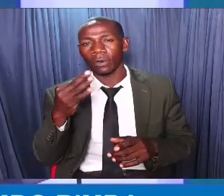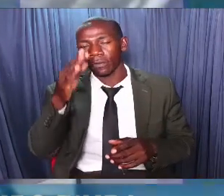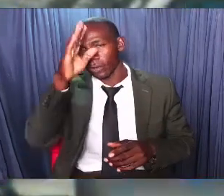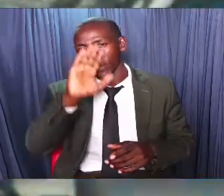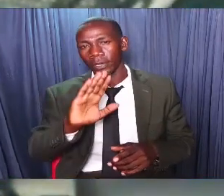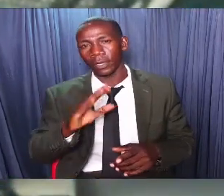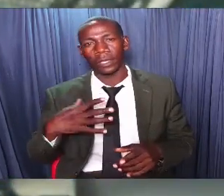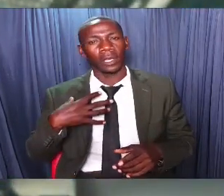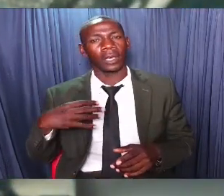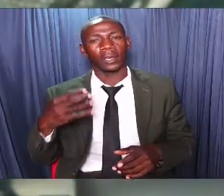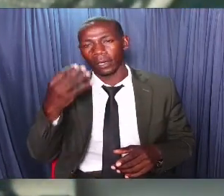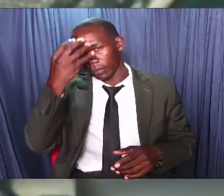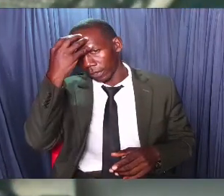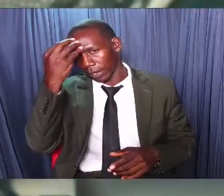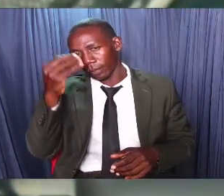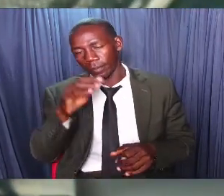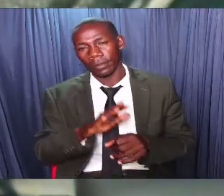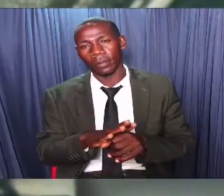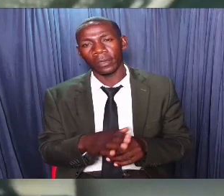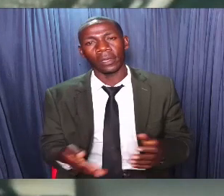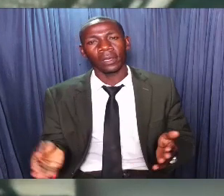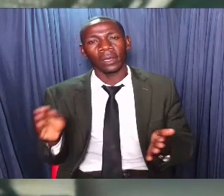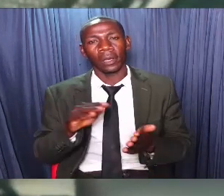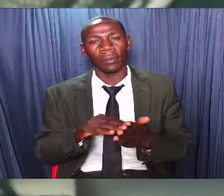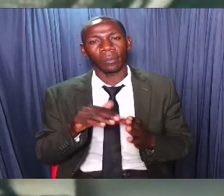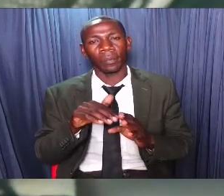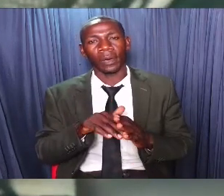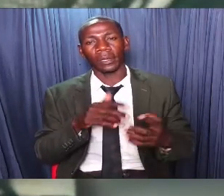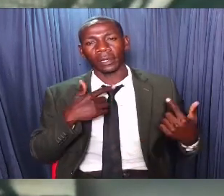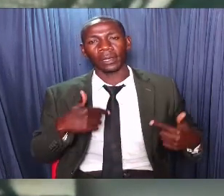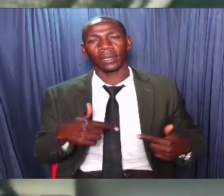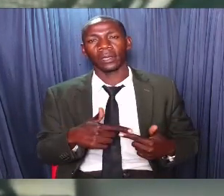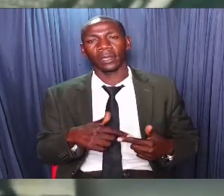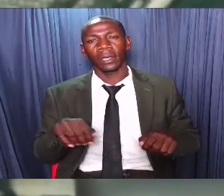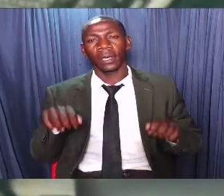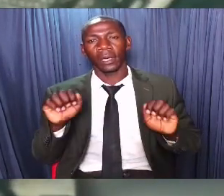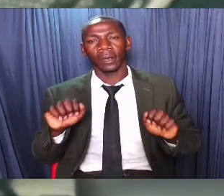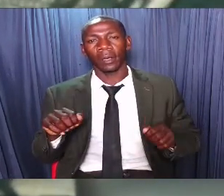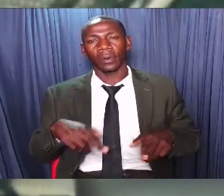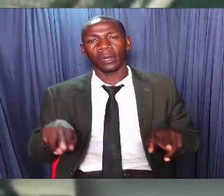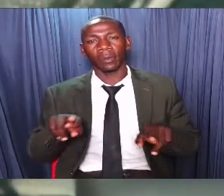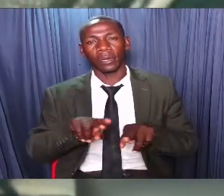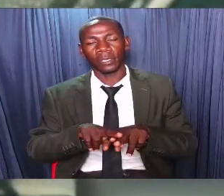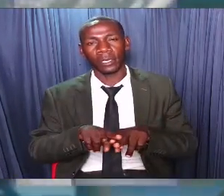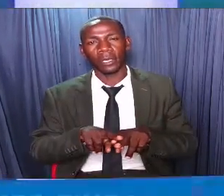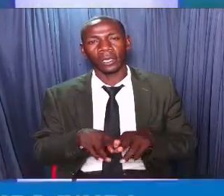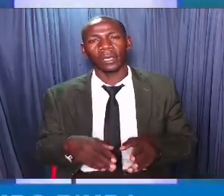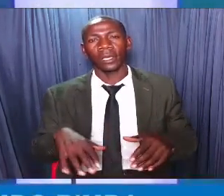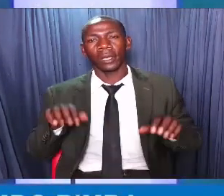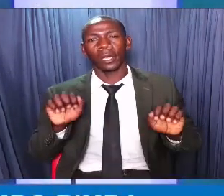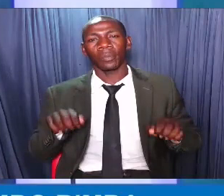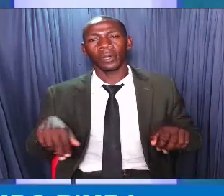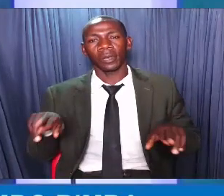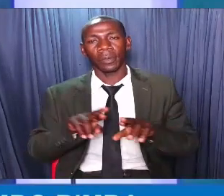came from you. Na mimi nilikasirika. And I was in a rage. Akarudi kule moyoni. He returned. Akajaliwa toba. In his heart he was unable the repentance. Akajaliwa toba. He